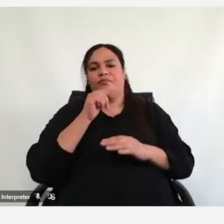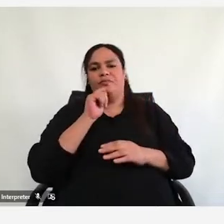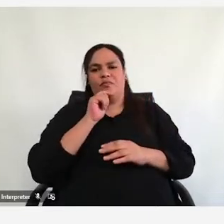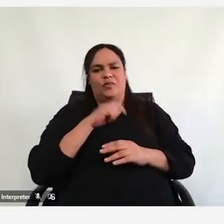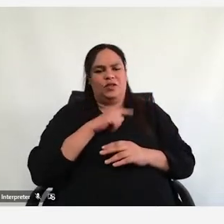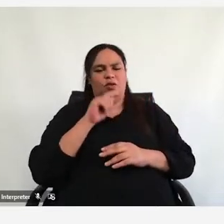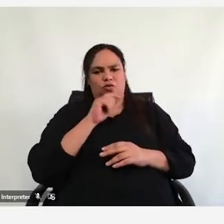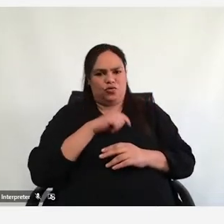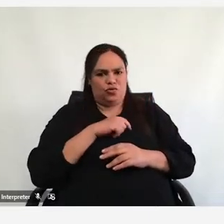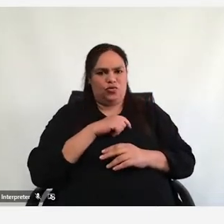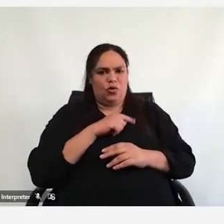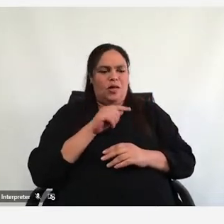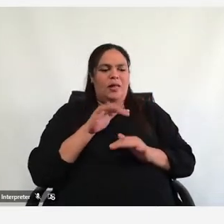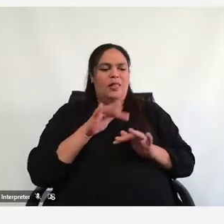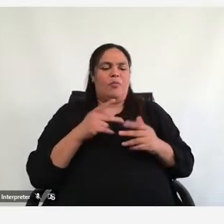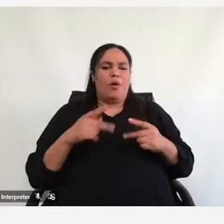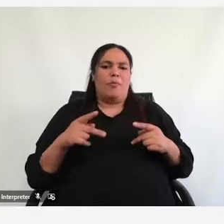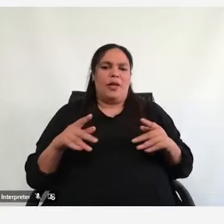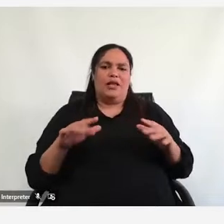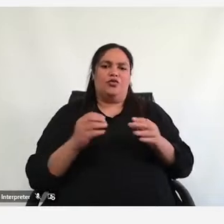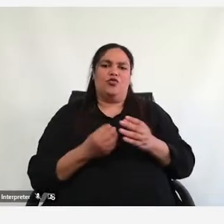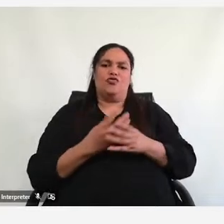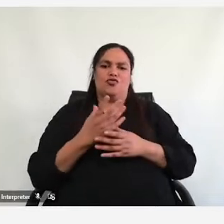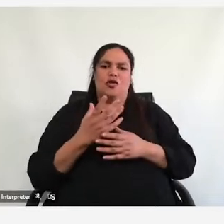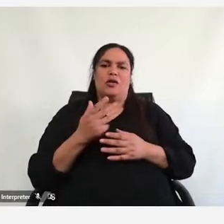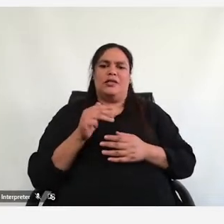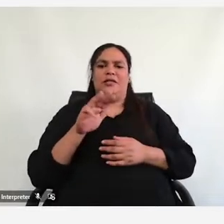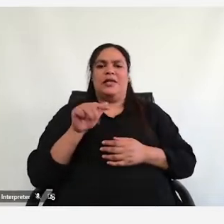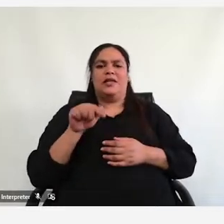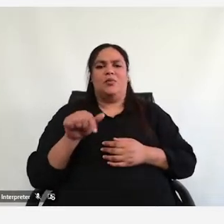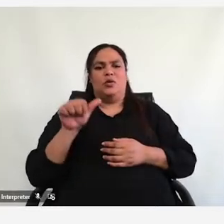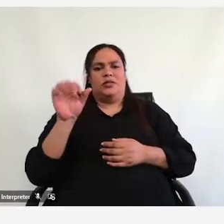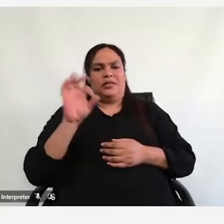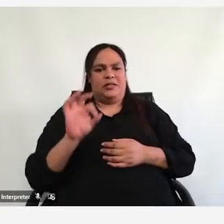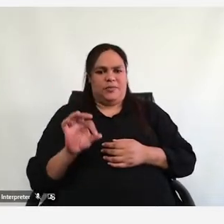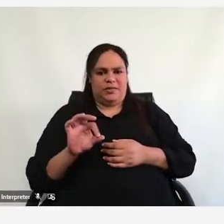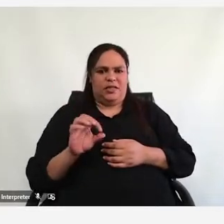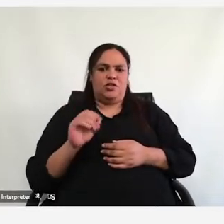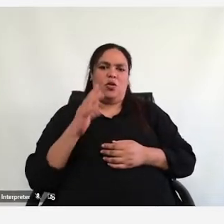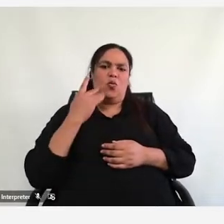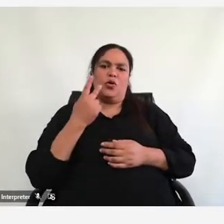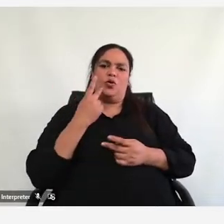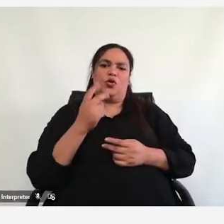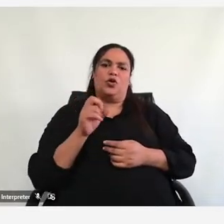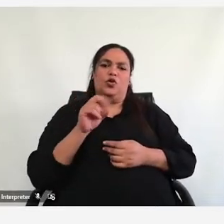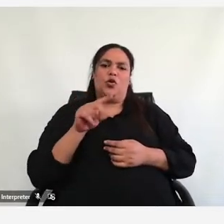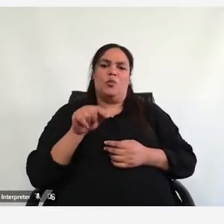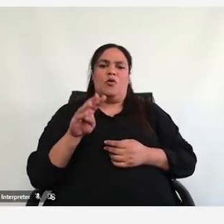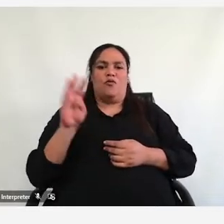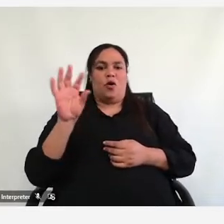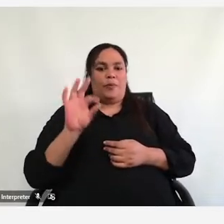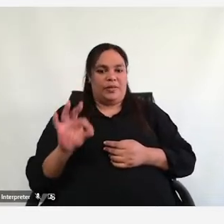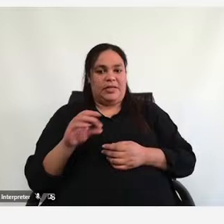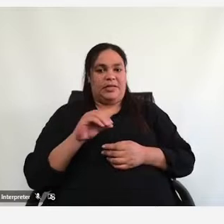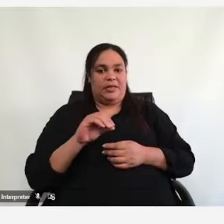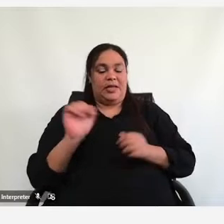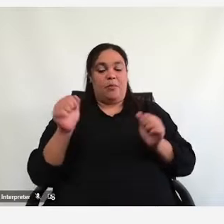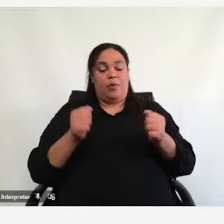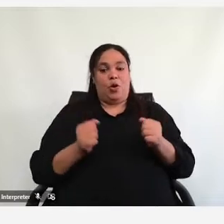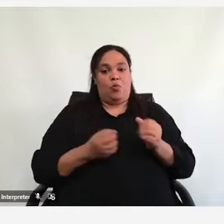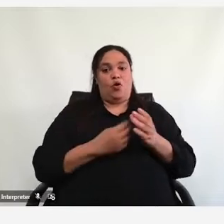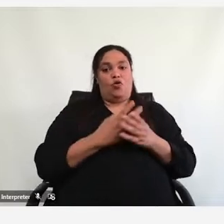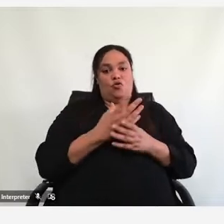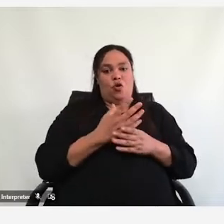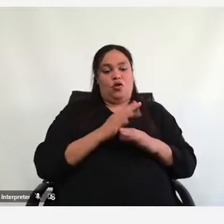true. The population growth has been 19.6%. So when you look at 12.4% employment growth over